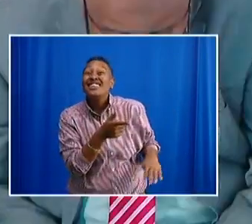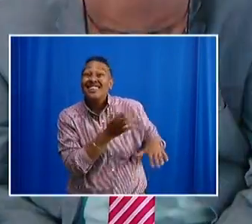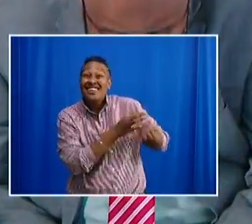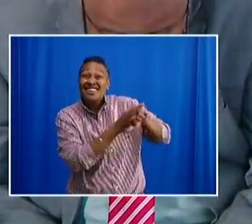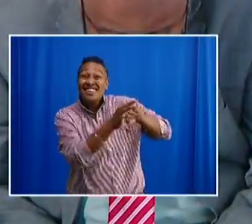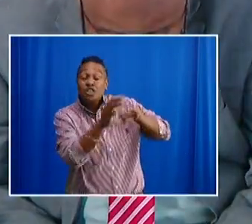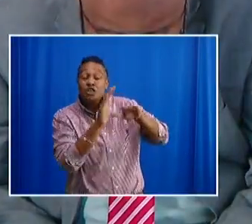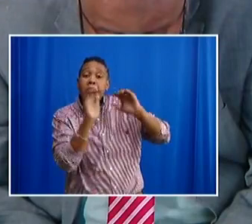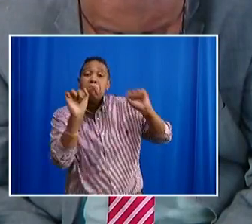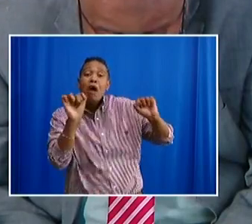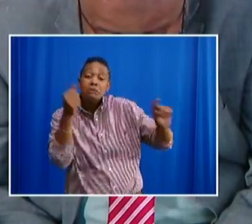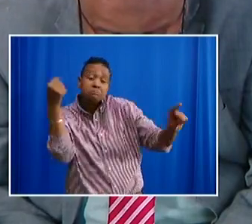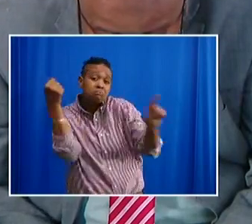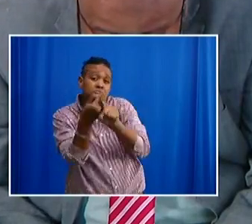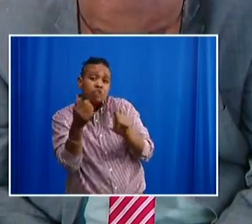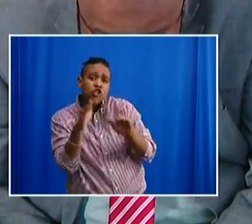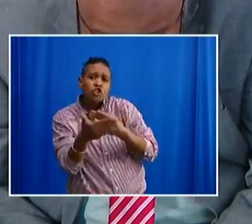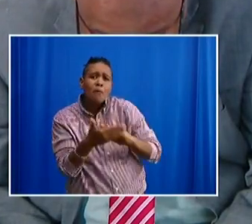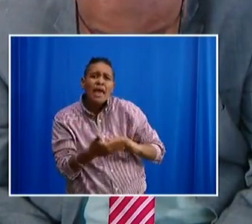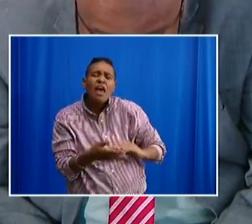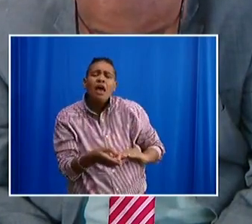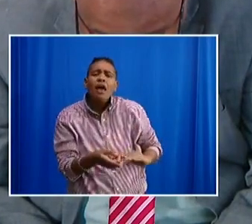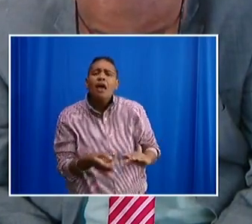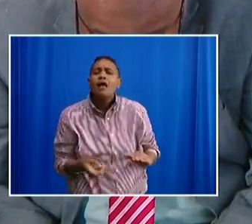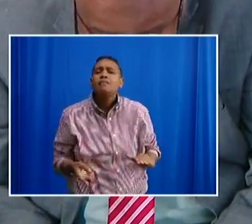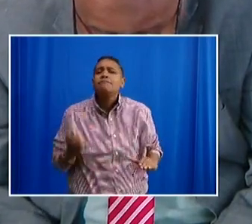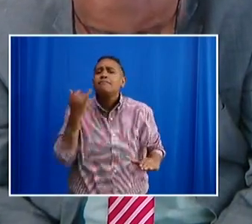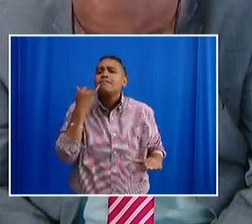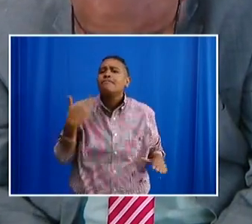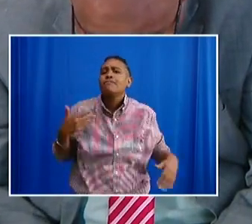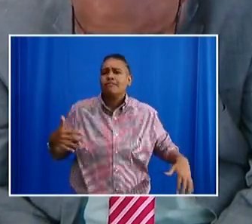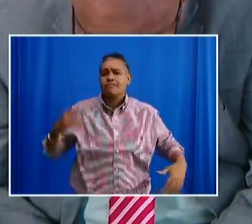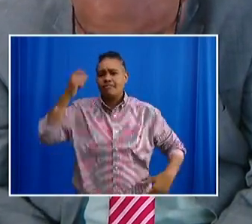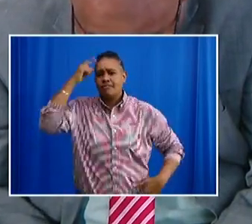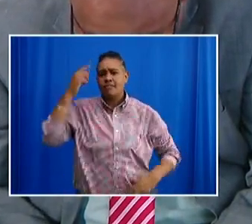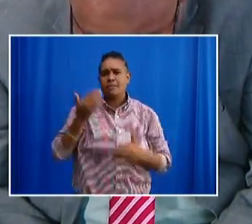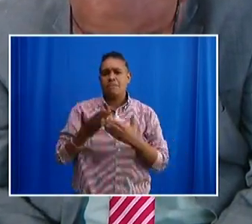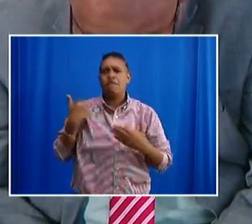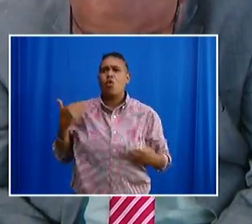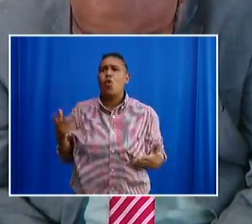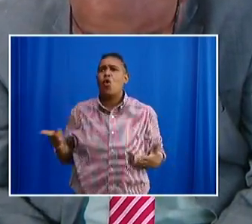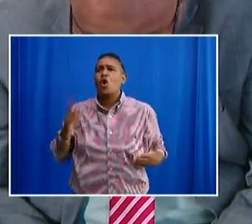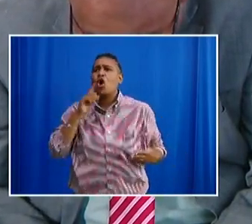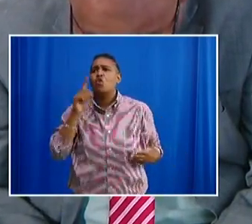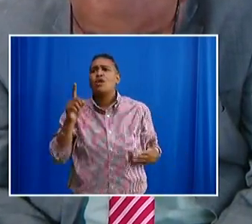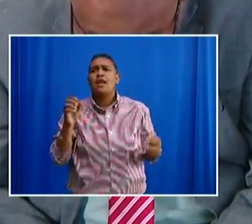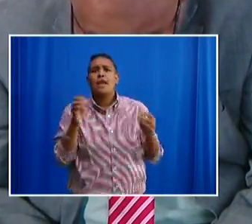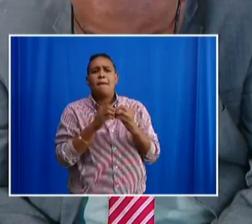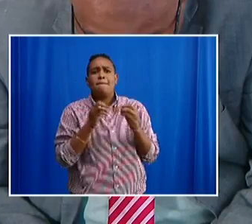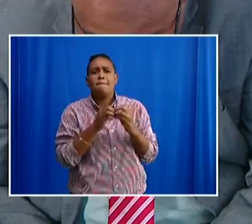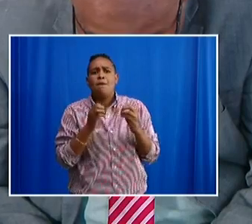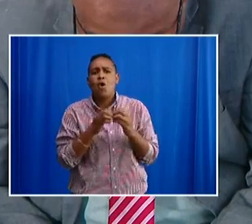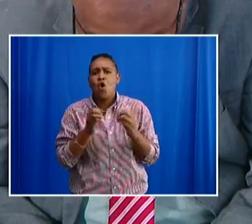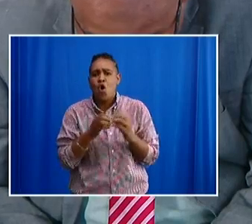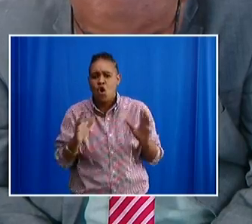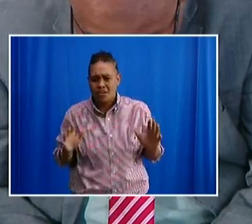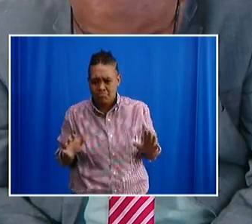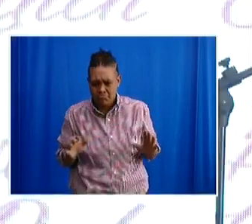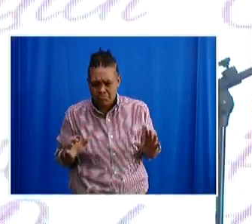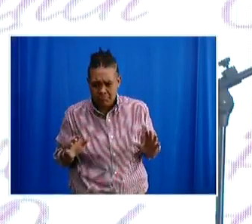cyclones. And if we didn't get the message before, the message was certainly crystallized at that